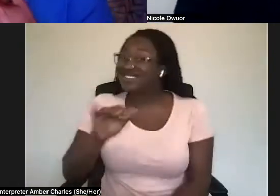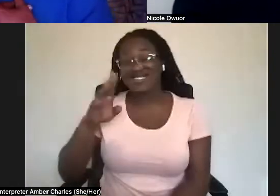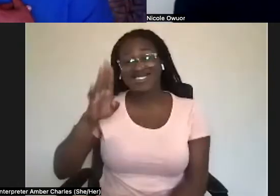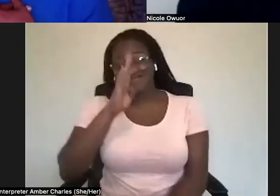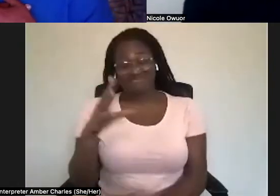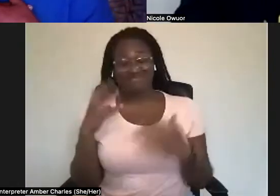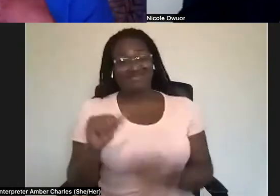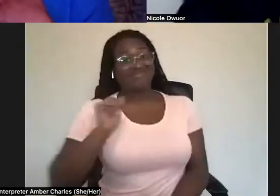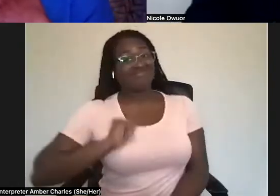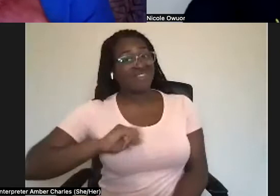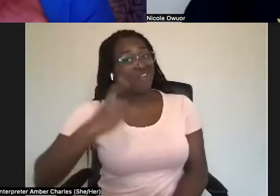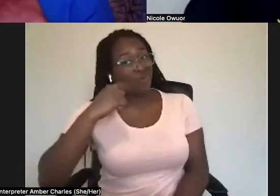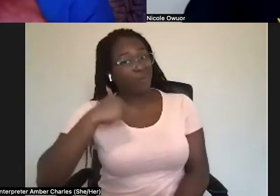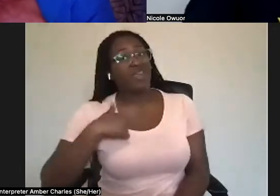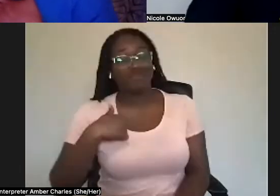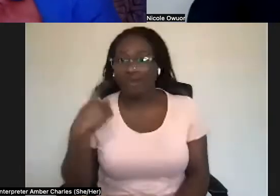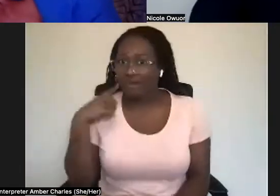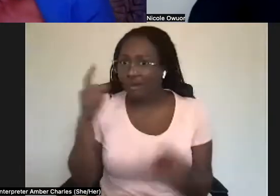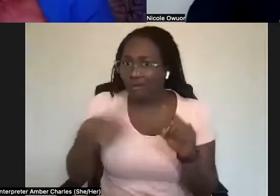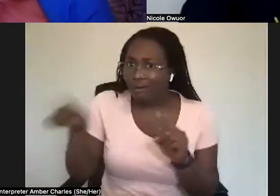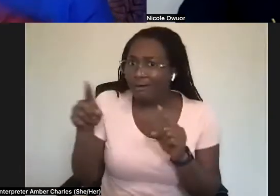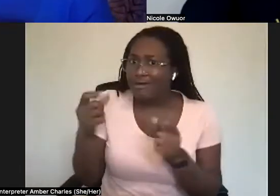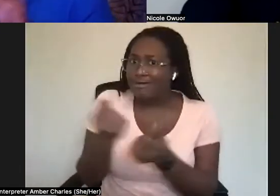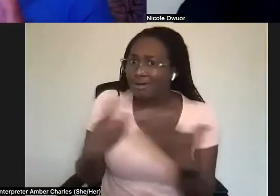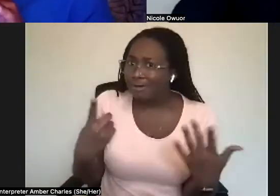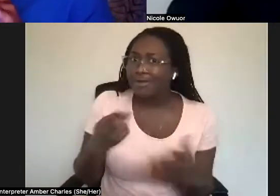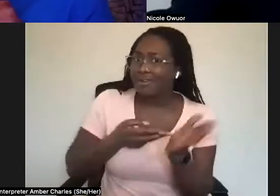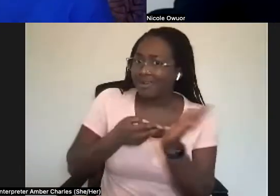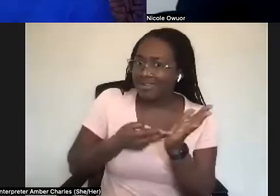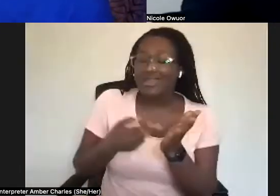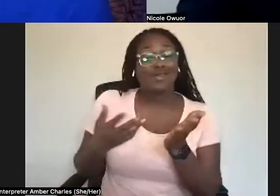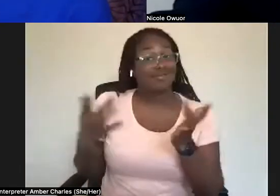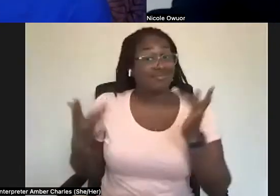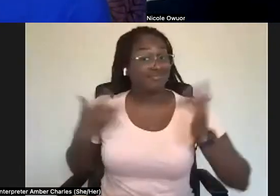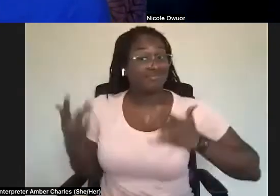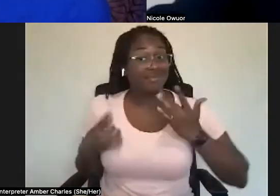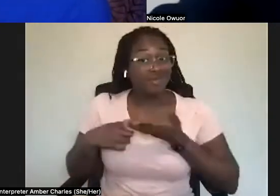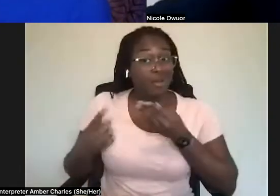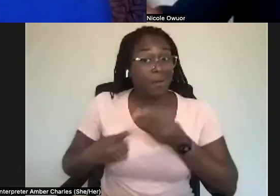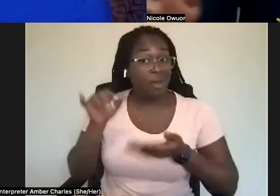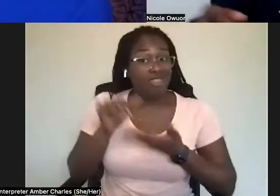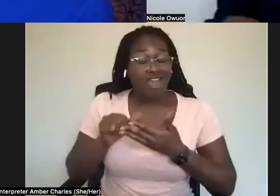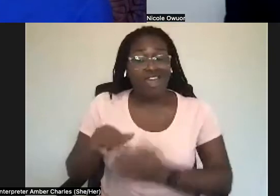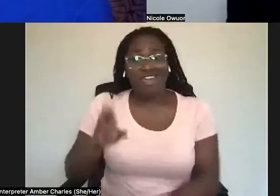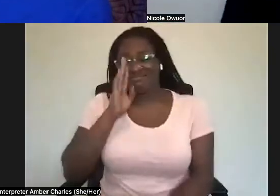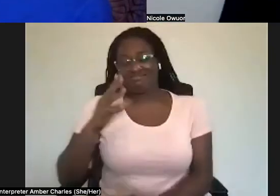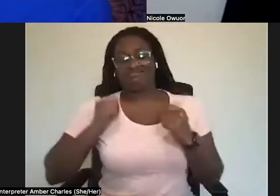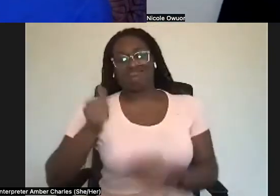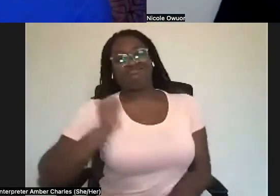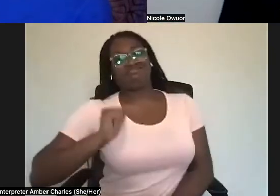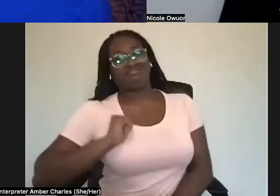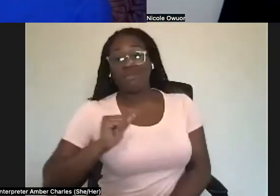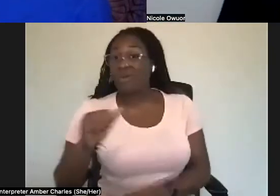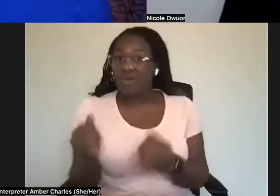for Everyone, quite honestly. And I'm excited to talk about this audacity with our amazing special guest today,